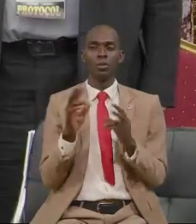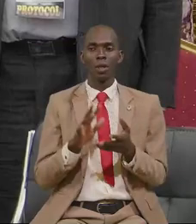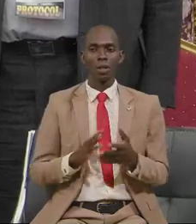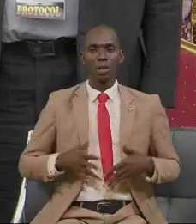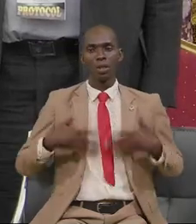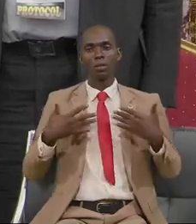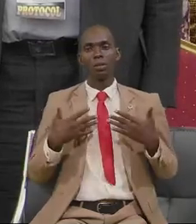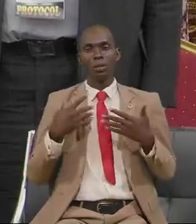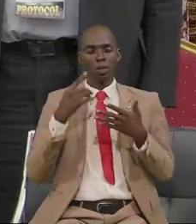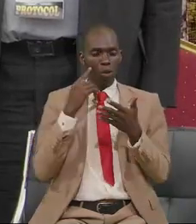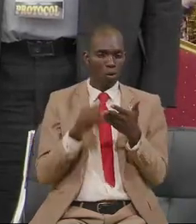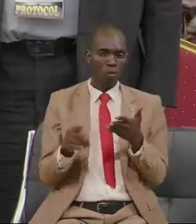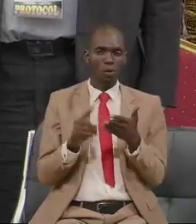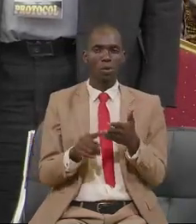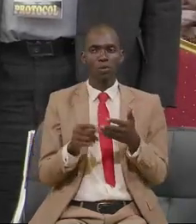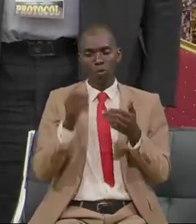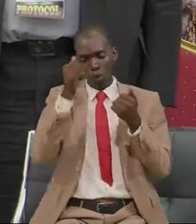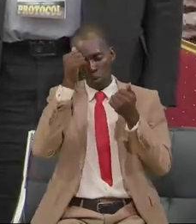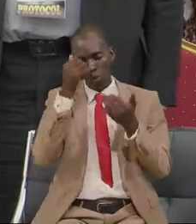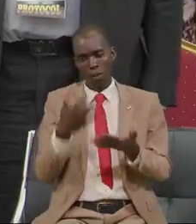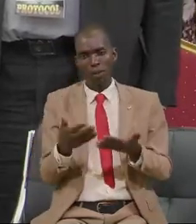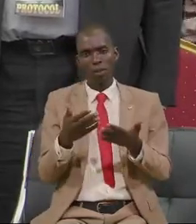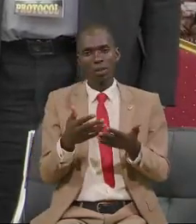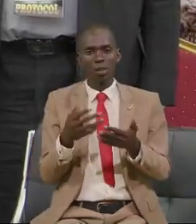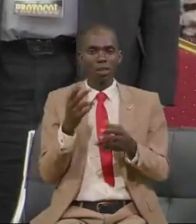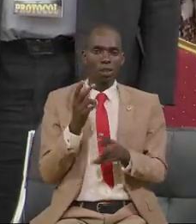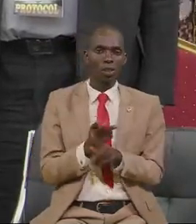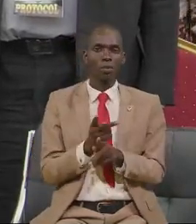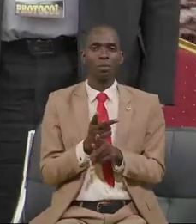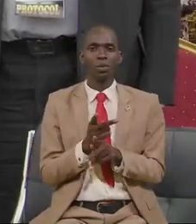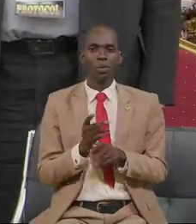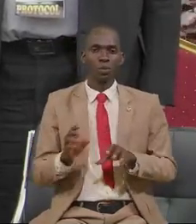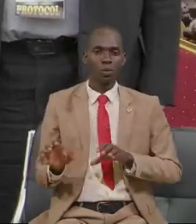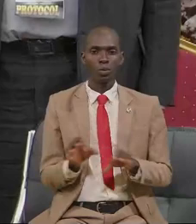Observe, obey, keep, do.